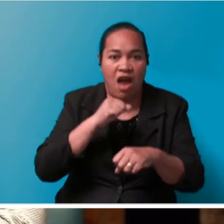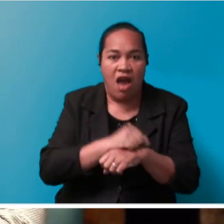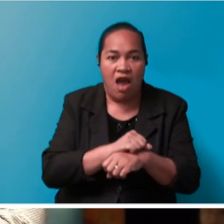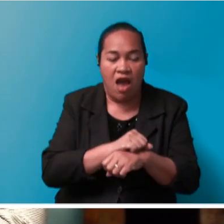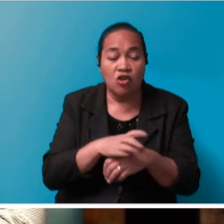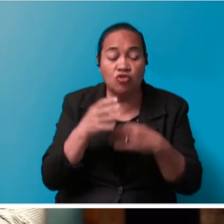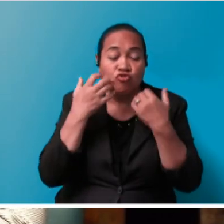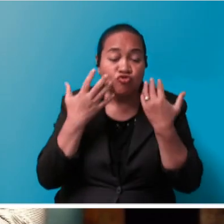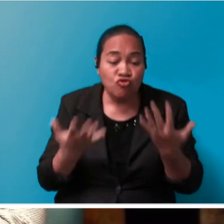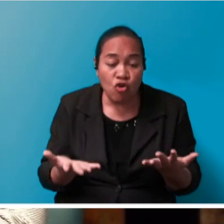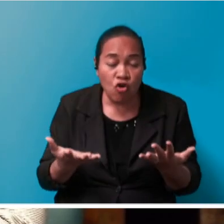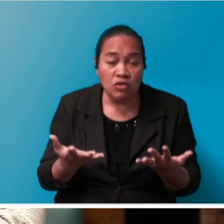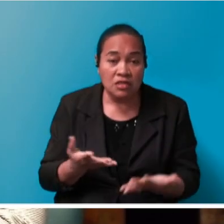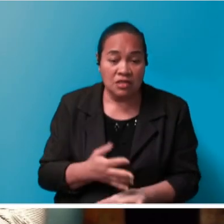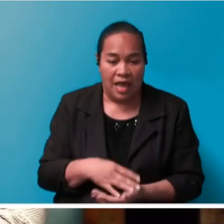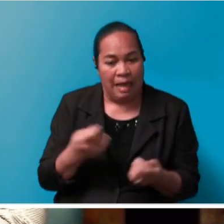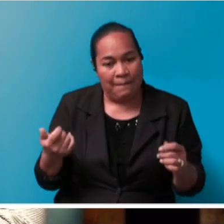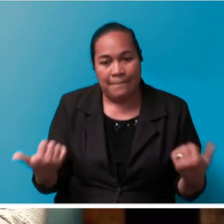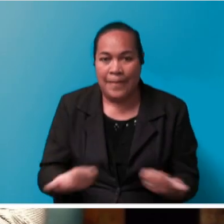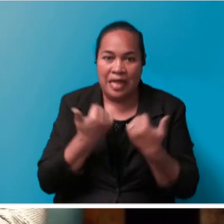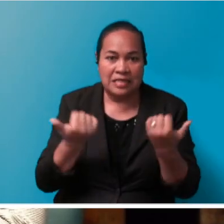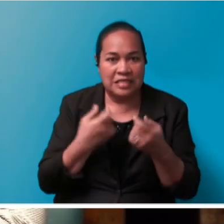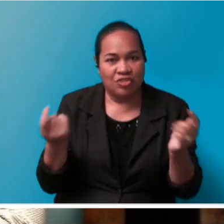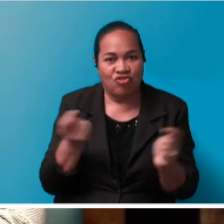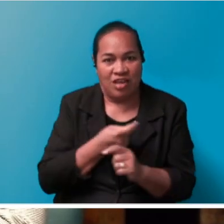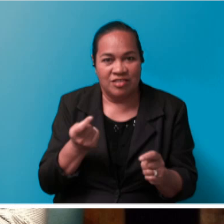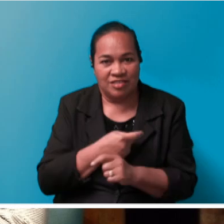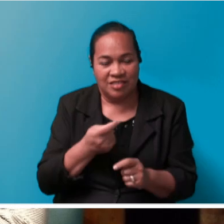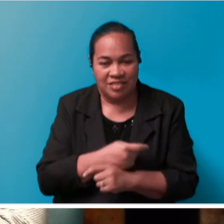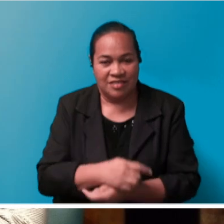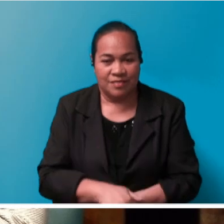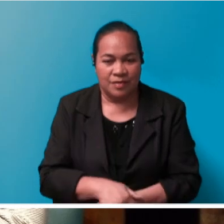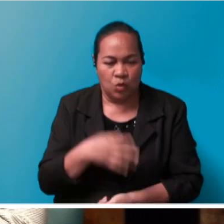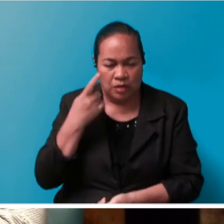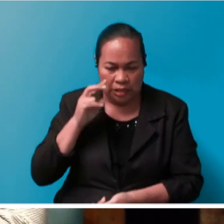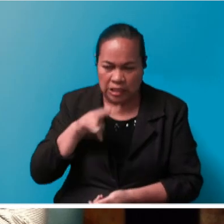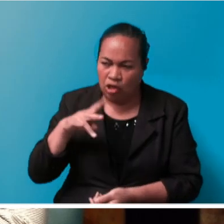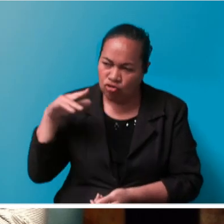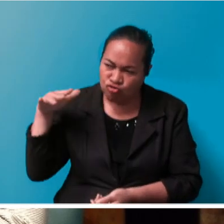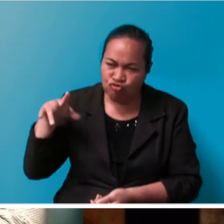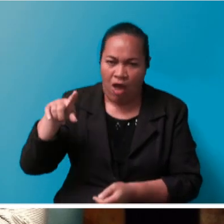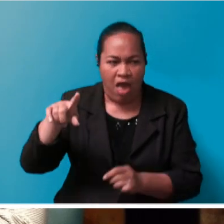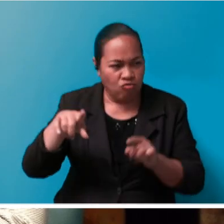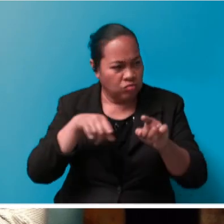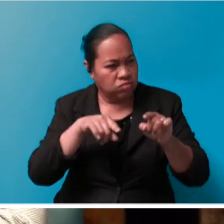shows a lot of changes, and there are trends which show that very, very clearly.